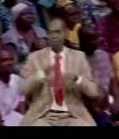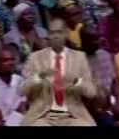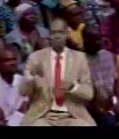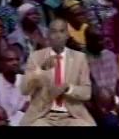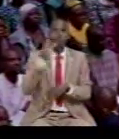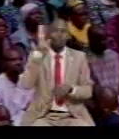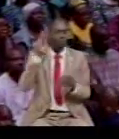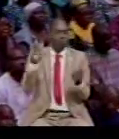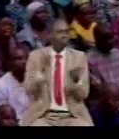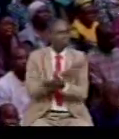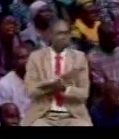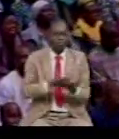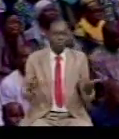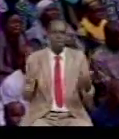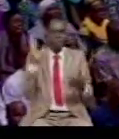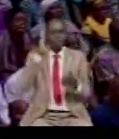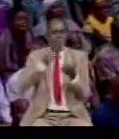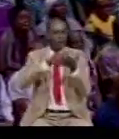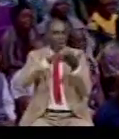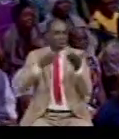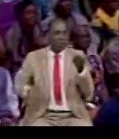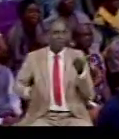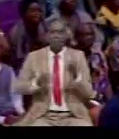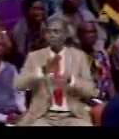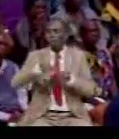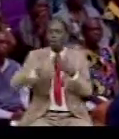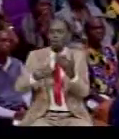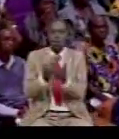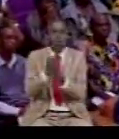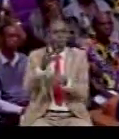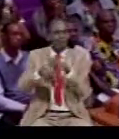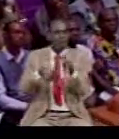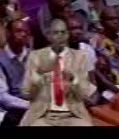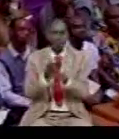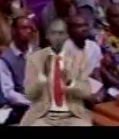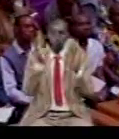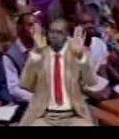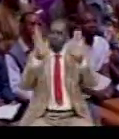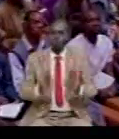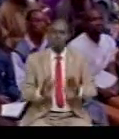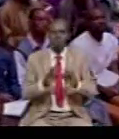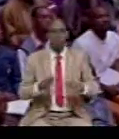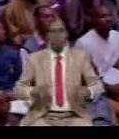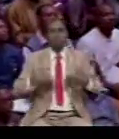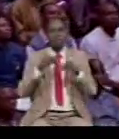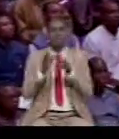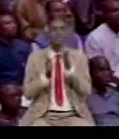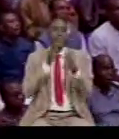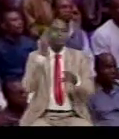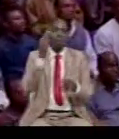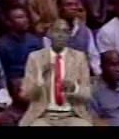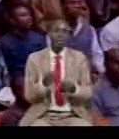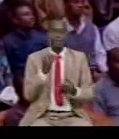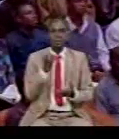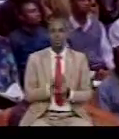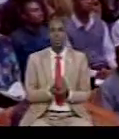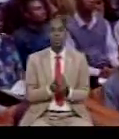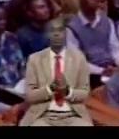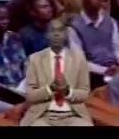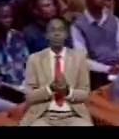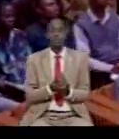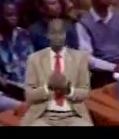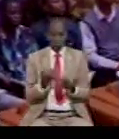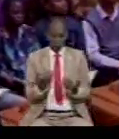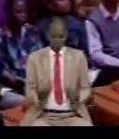destroy. He will get rid of every kind of trouble in your life in Jesus' name.